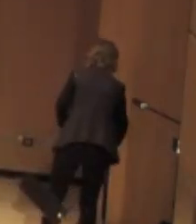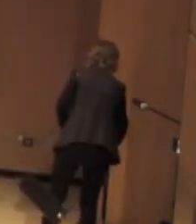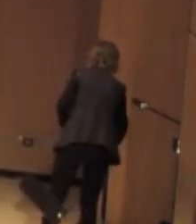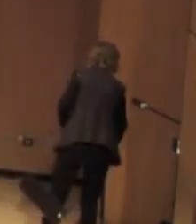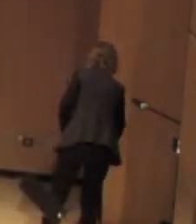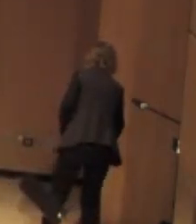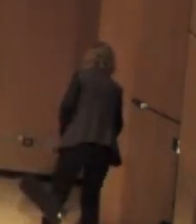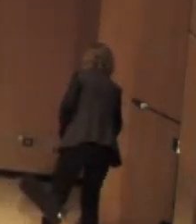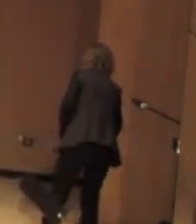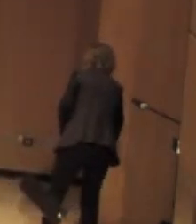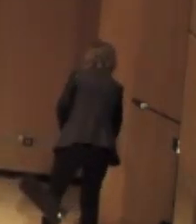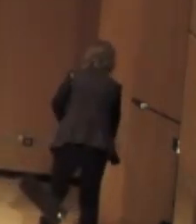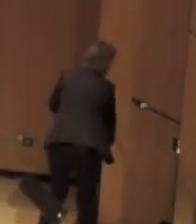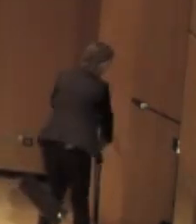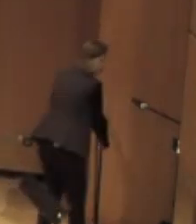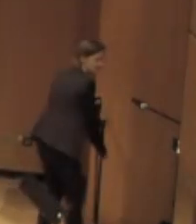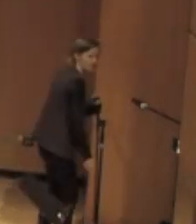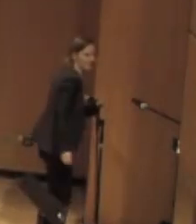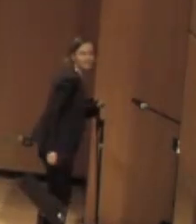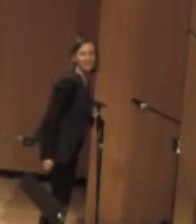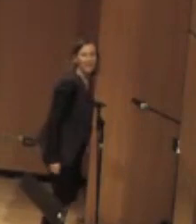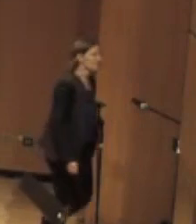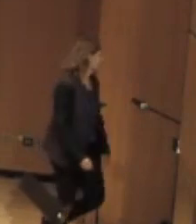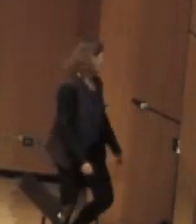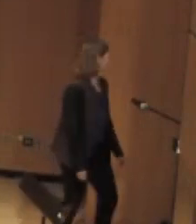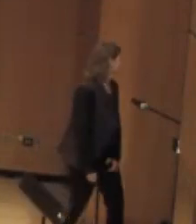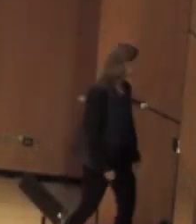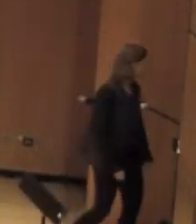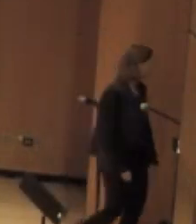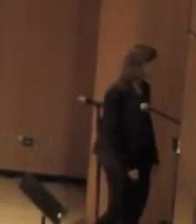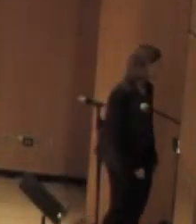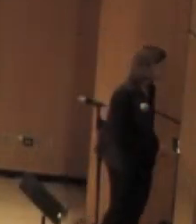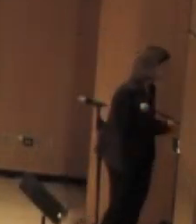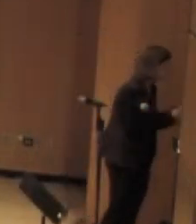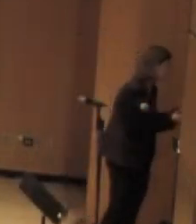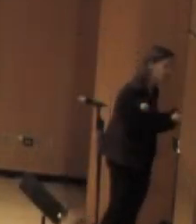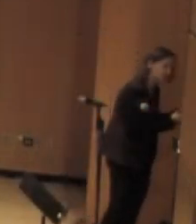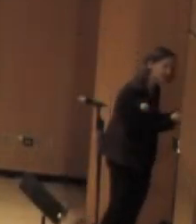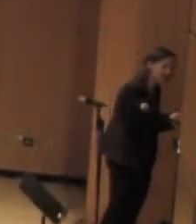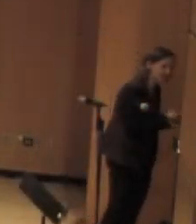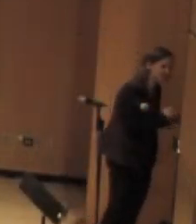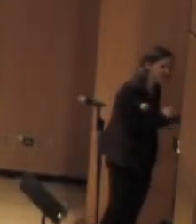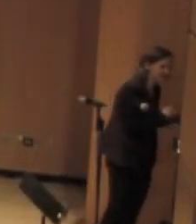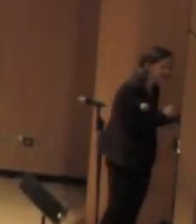yeah and yeah I guess I was kind of the guinea